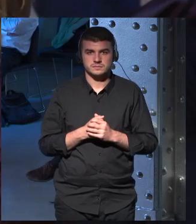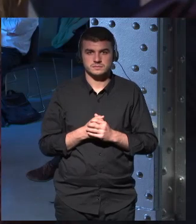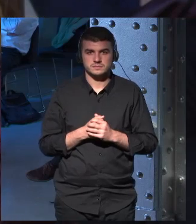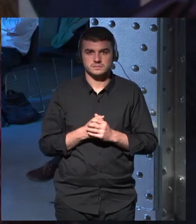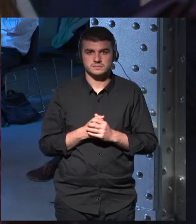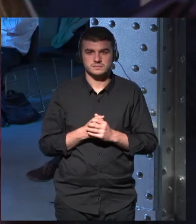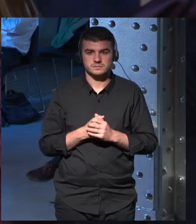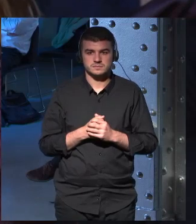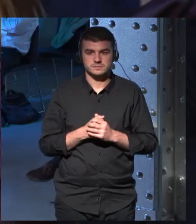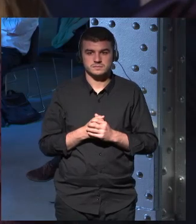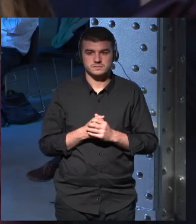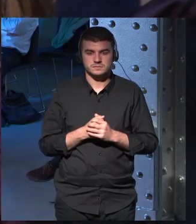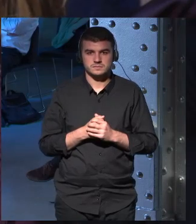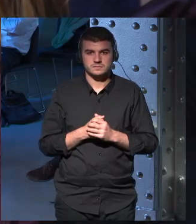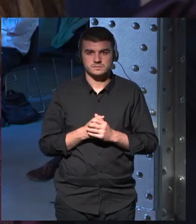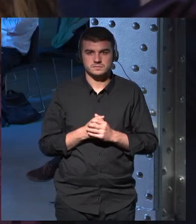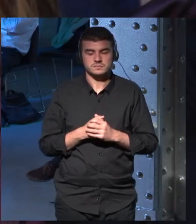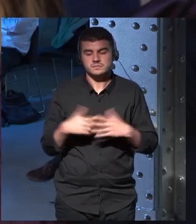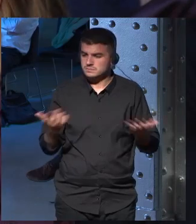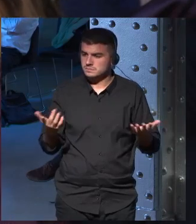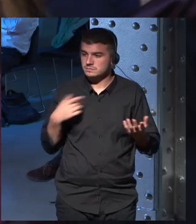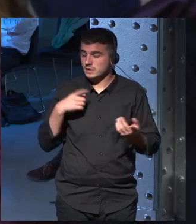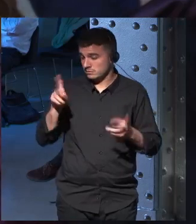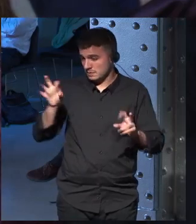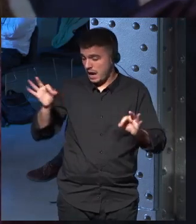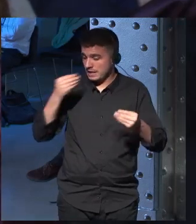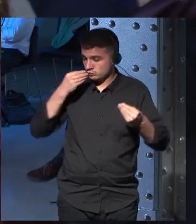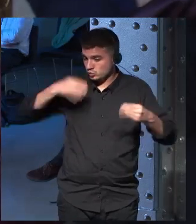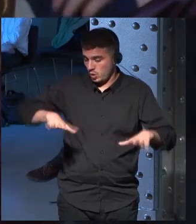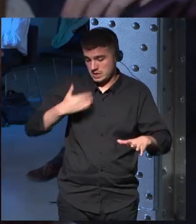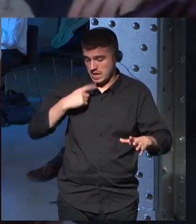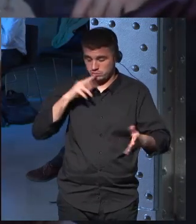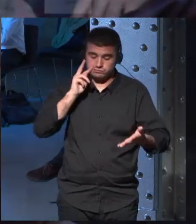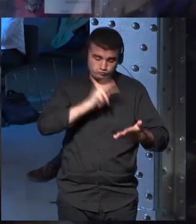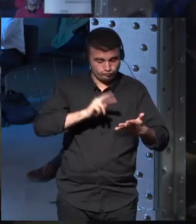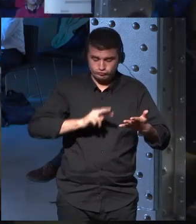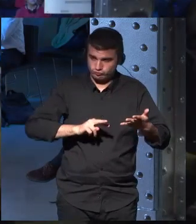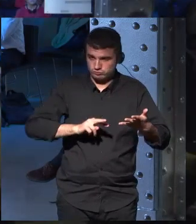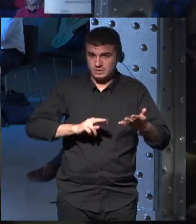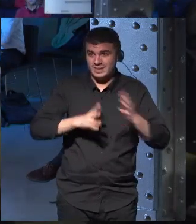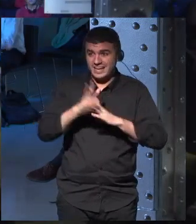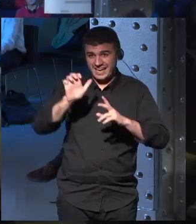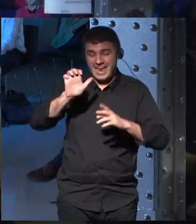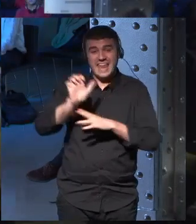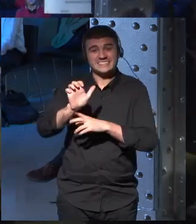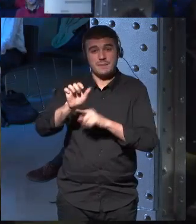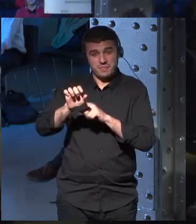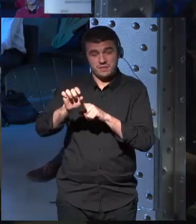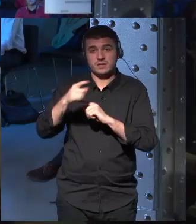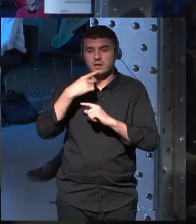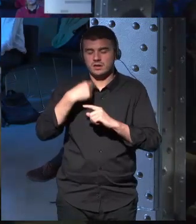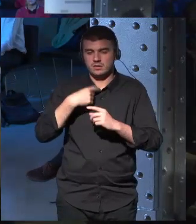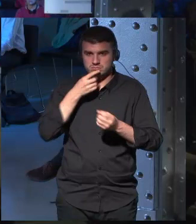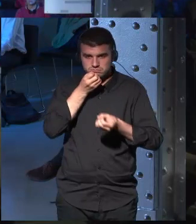So in the story that you've been reading, Elizabeth Costello reveals that she